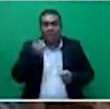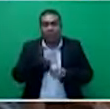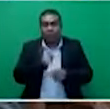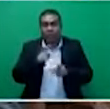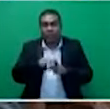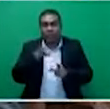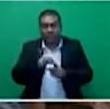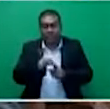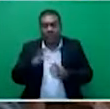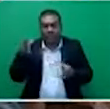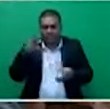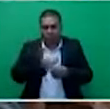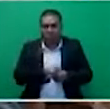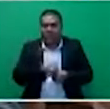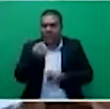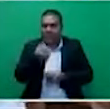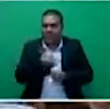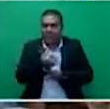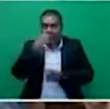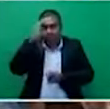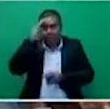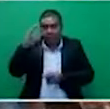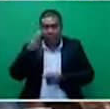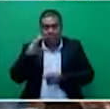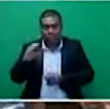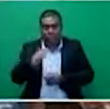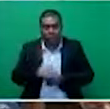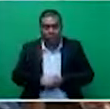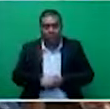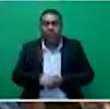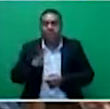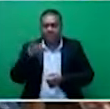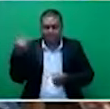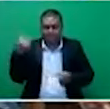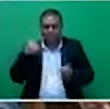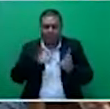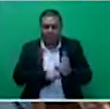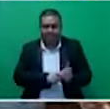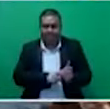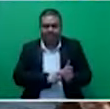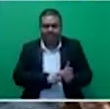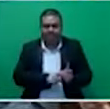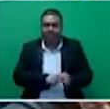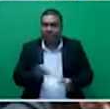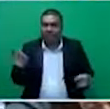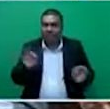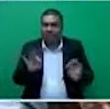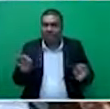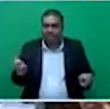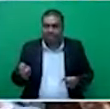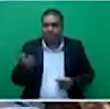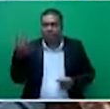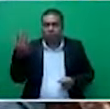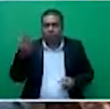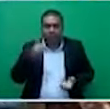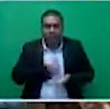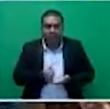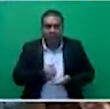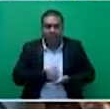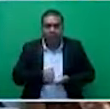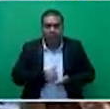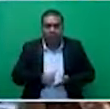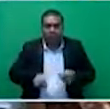income of the country or the total value of goods and services produced in the country during the year. Again, there is no magic number for the debt to GDP ratio to